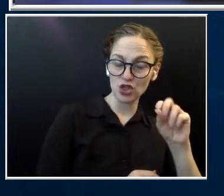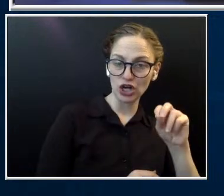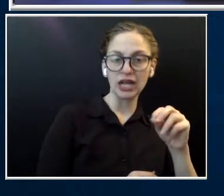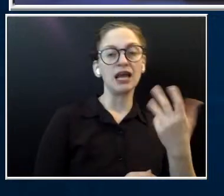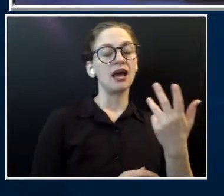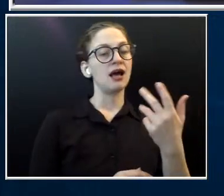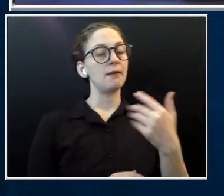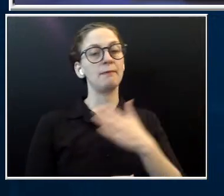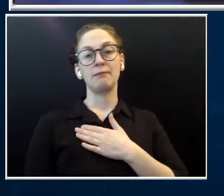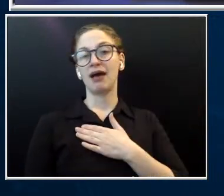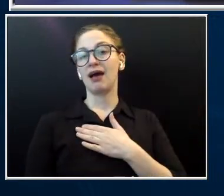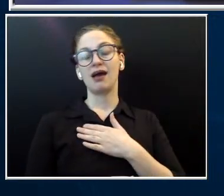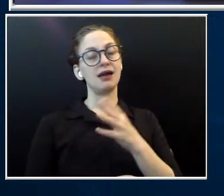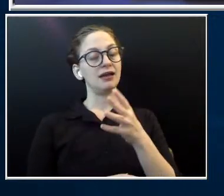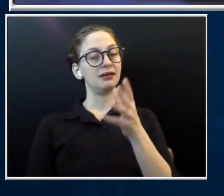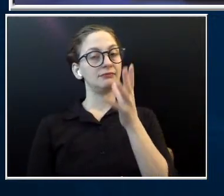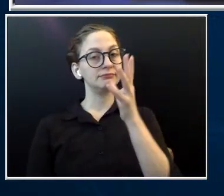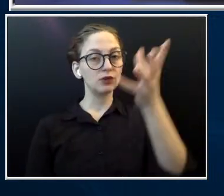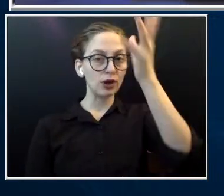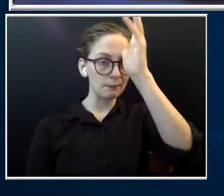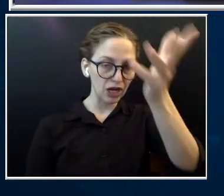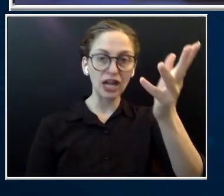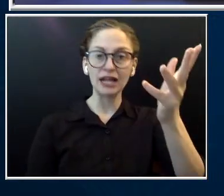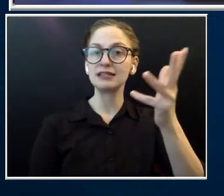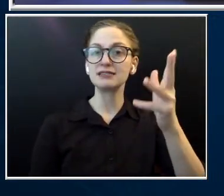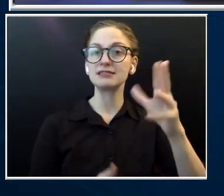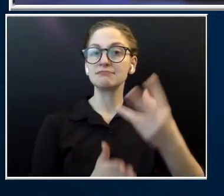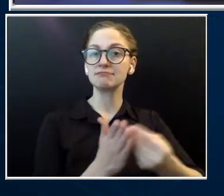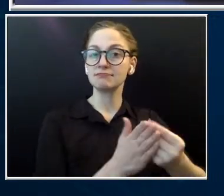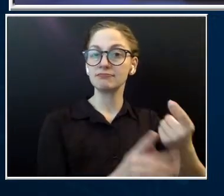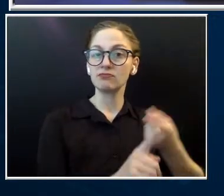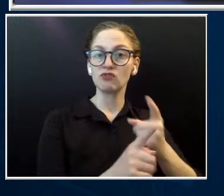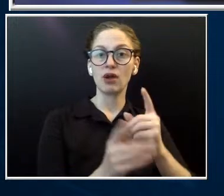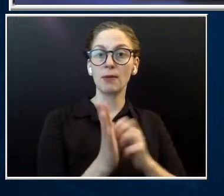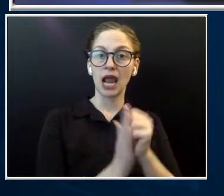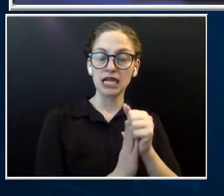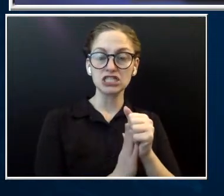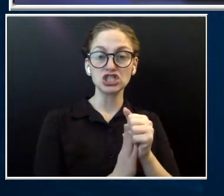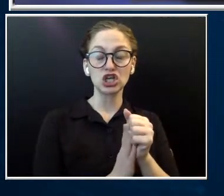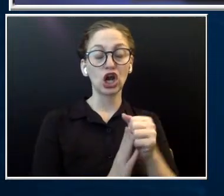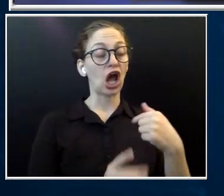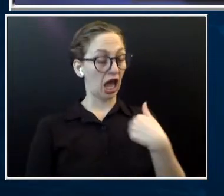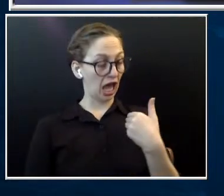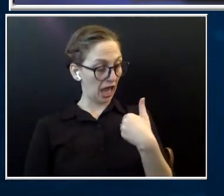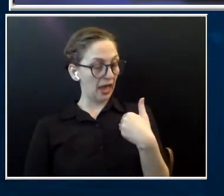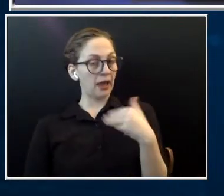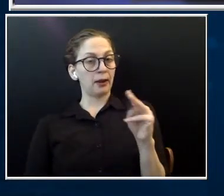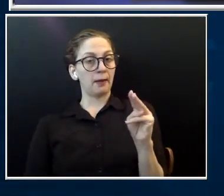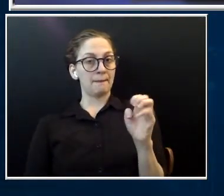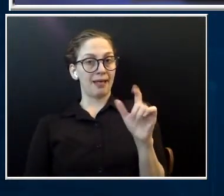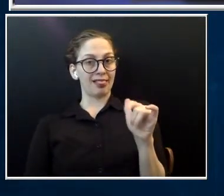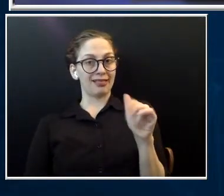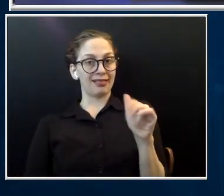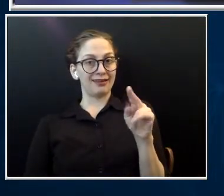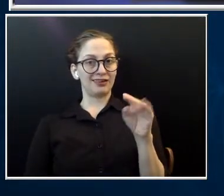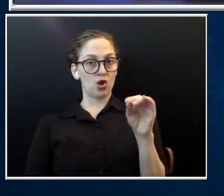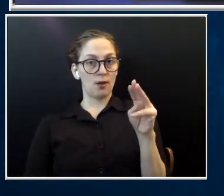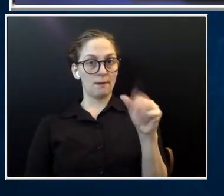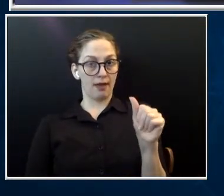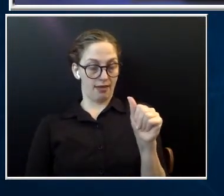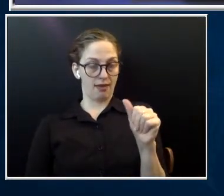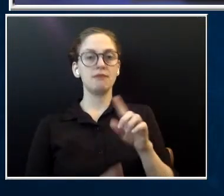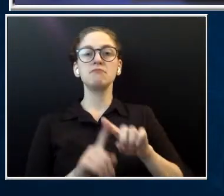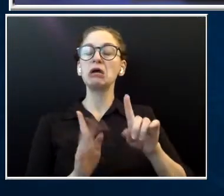granddad had colon. She said, I've had melanoma, but it was caught early. She wants to know, am I a candidate for genetic testing? Holy